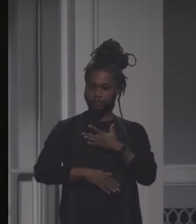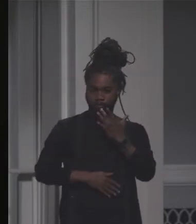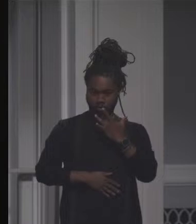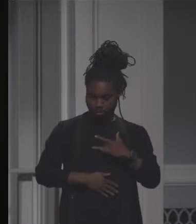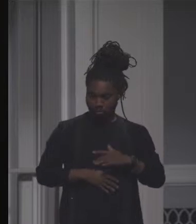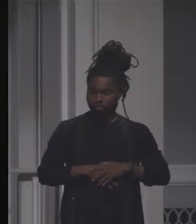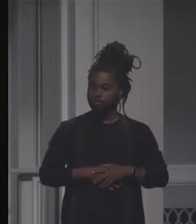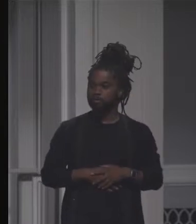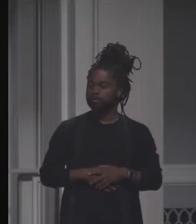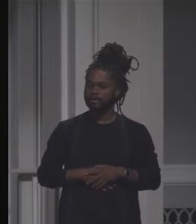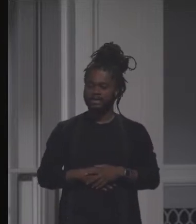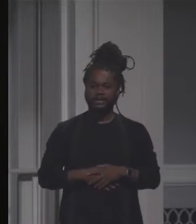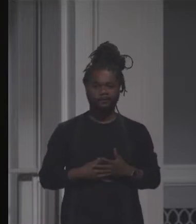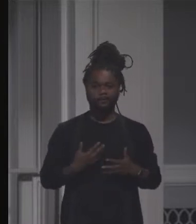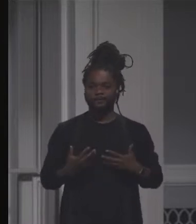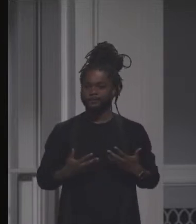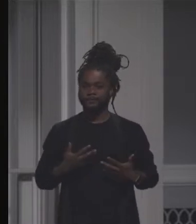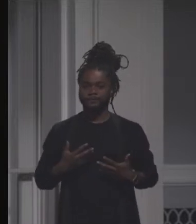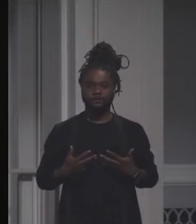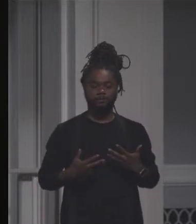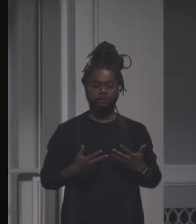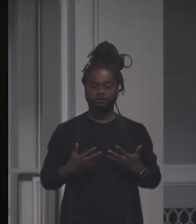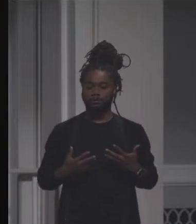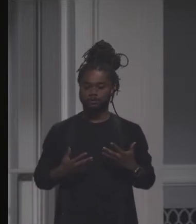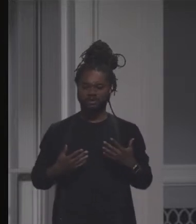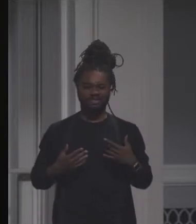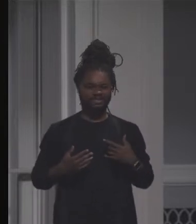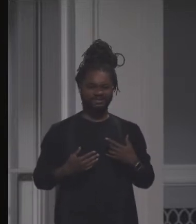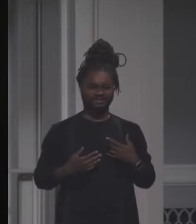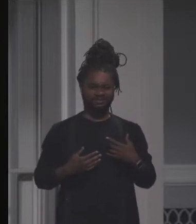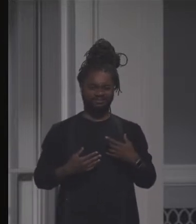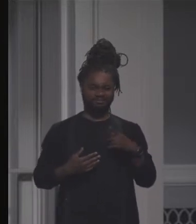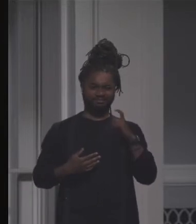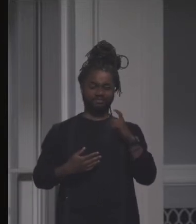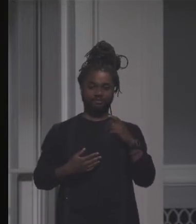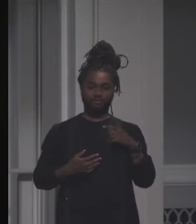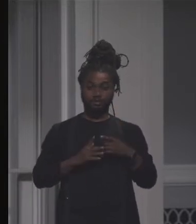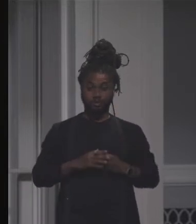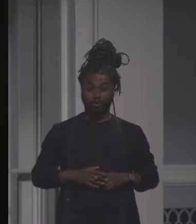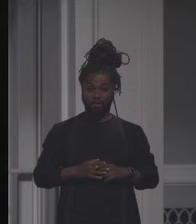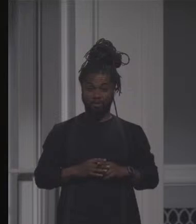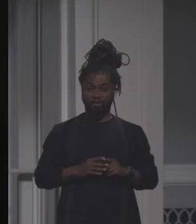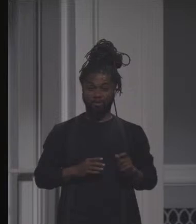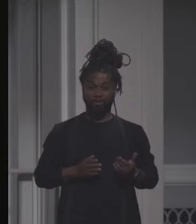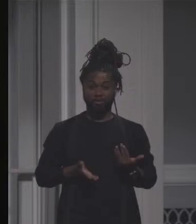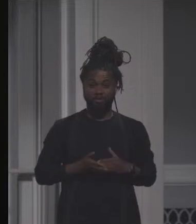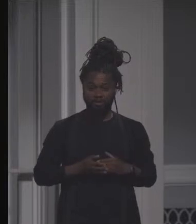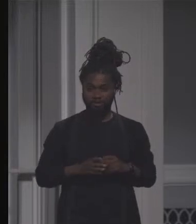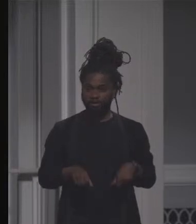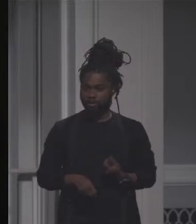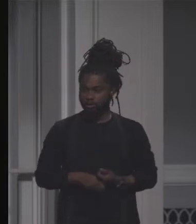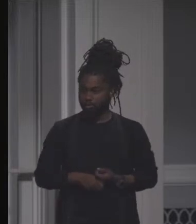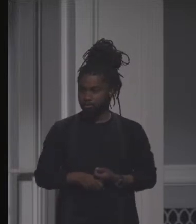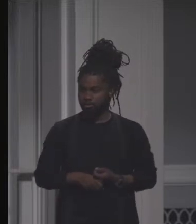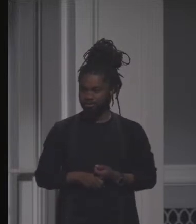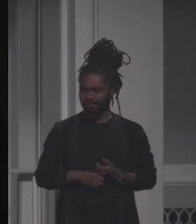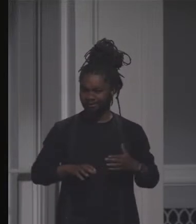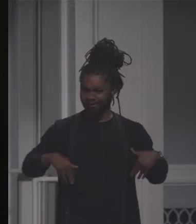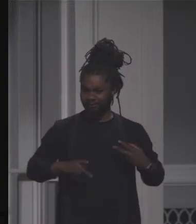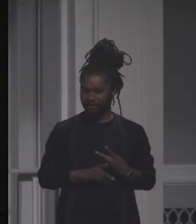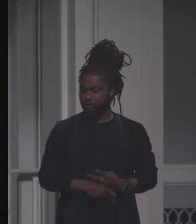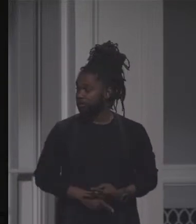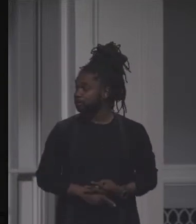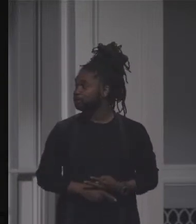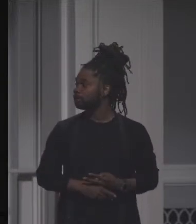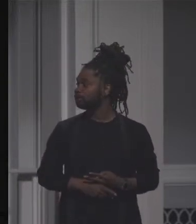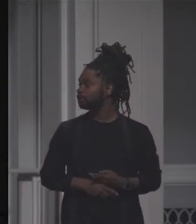I just could not stand the thought of beginning another year having not figured this out. Also, there